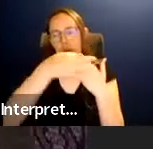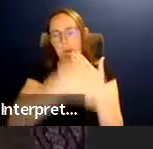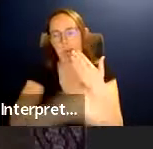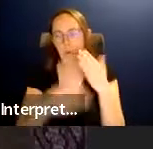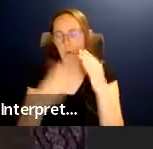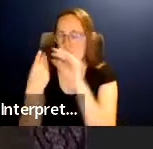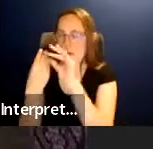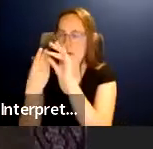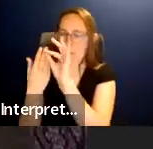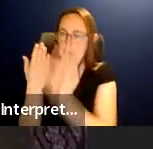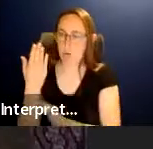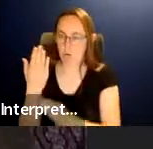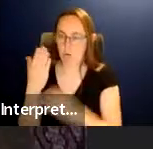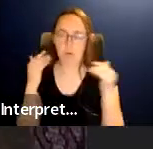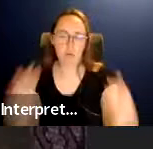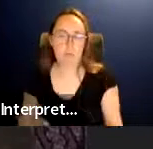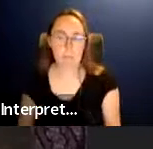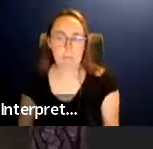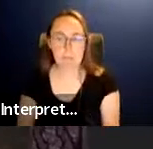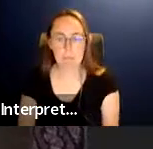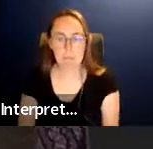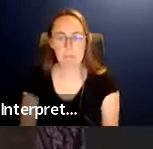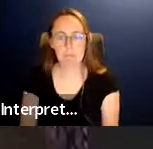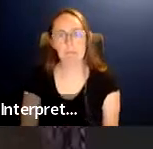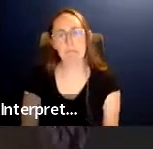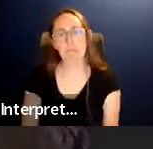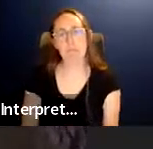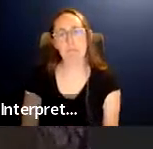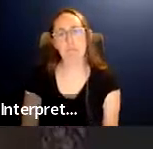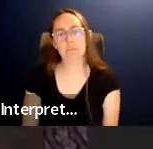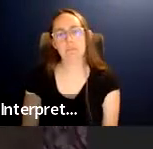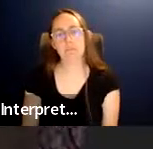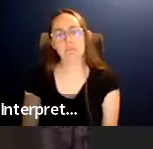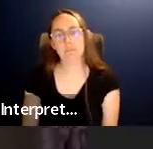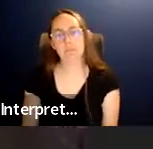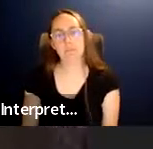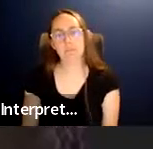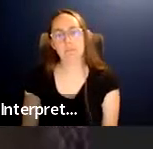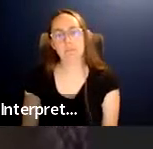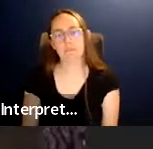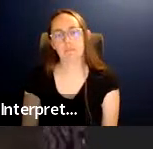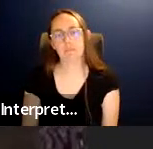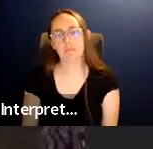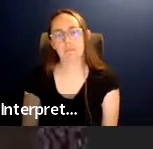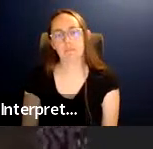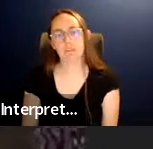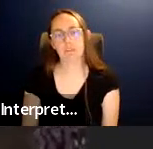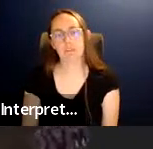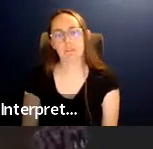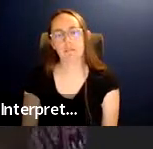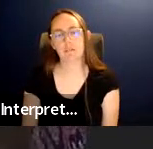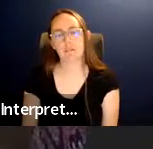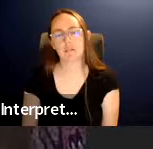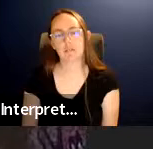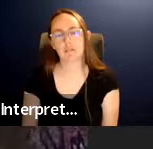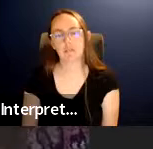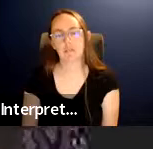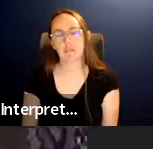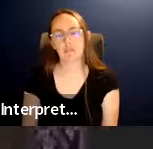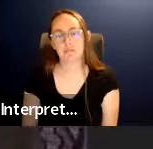hook material. Brand hook and loop. So I'm just taking the backing